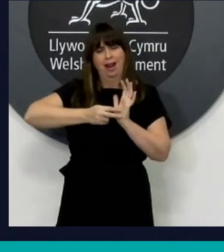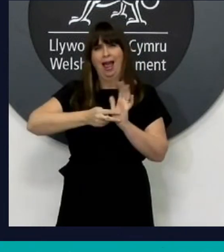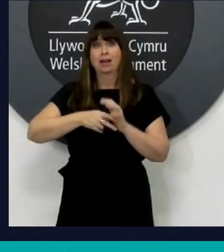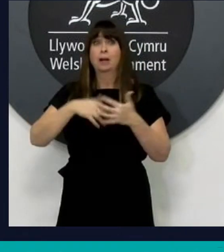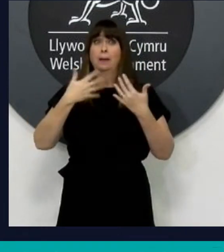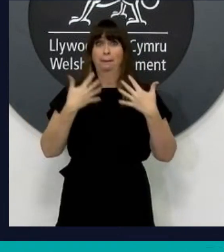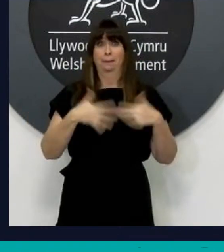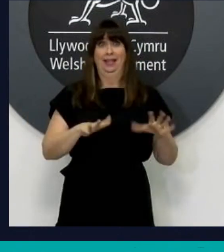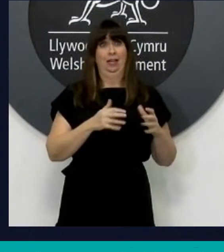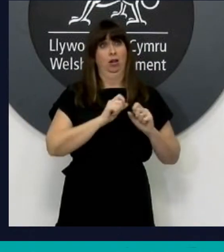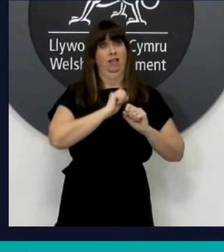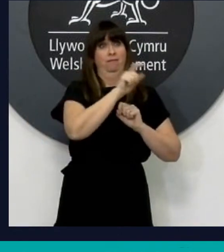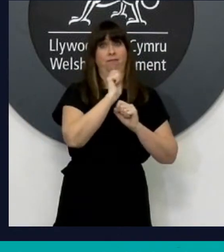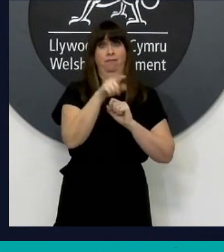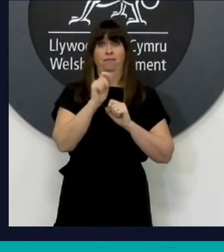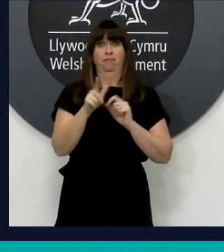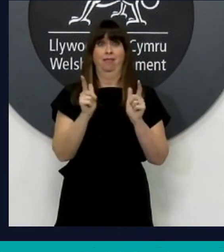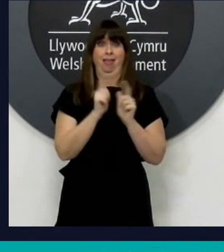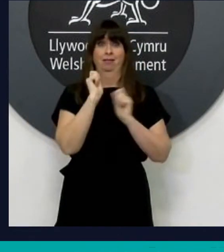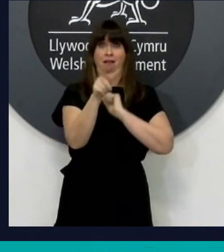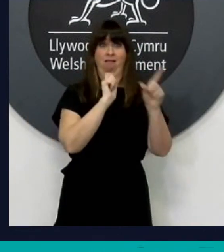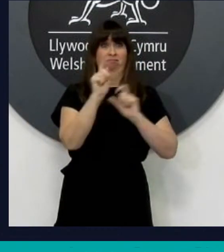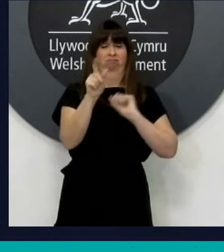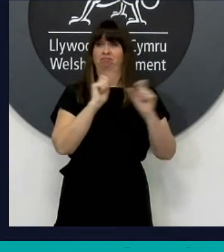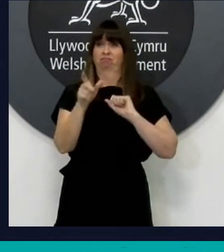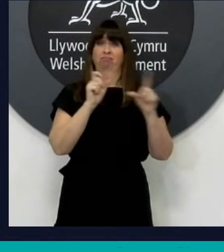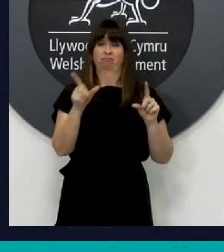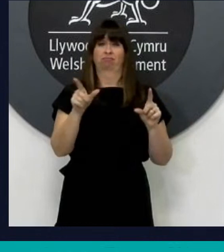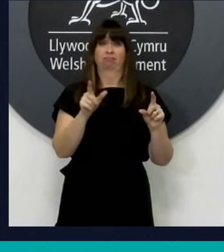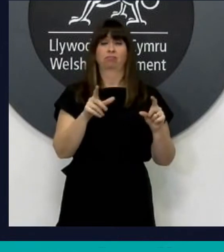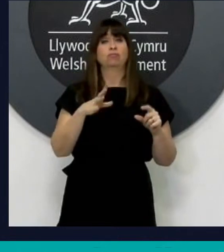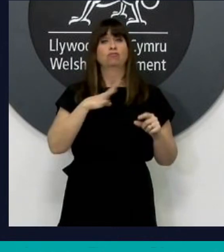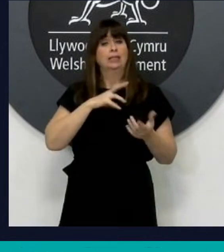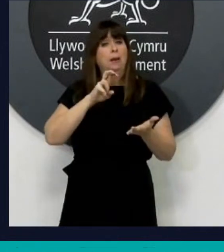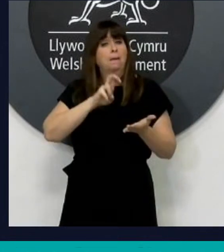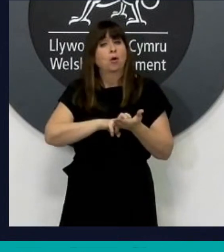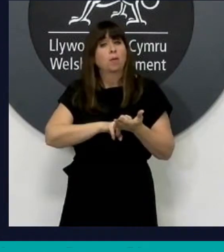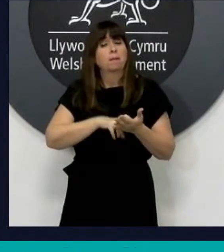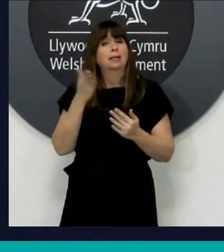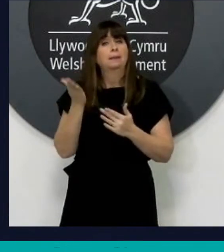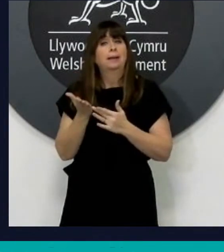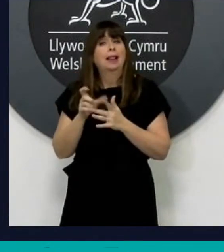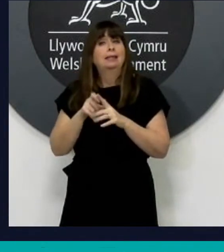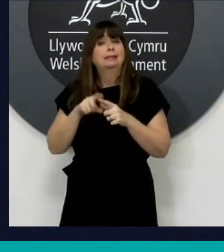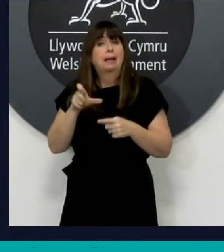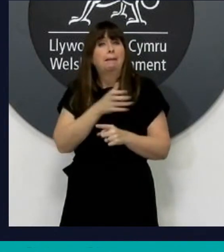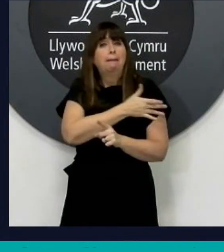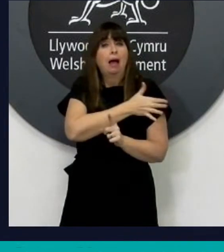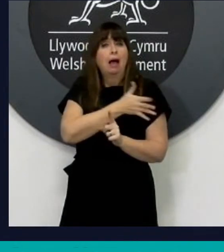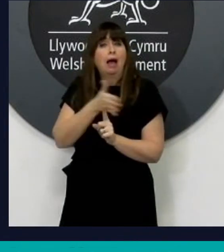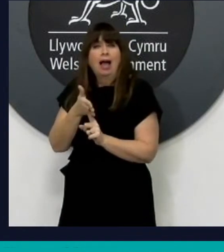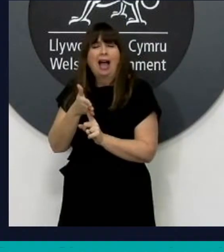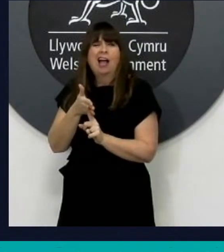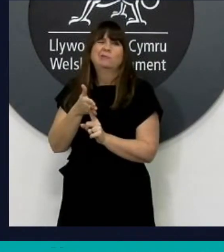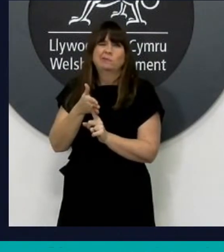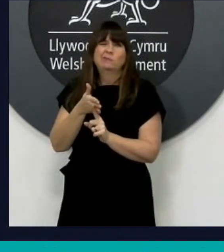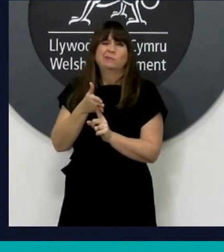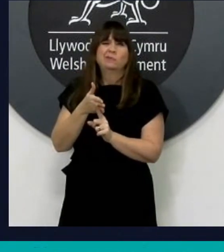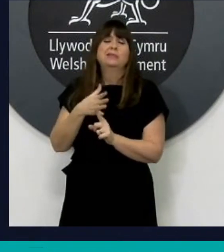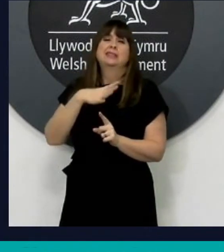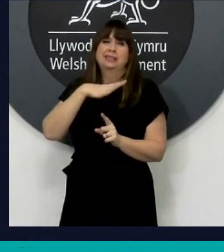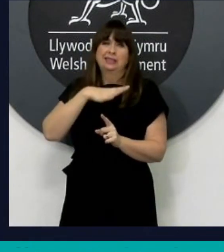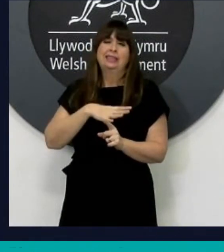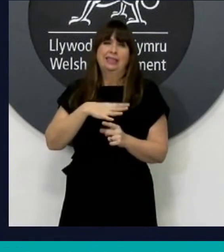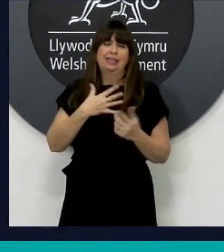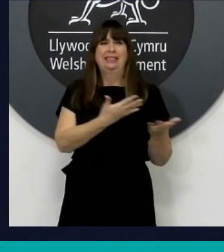letters have already gone out right up to the middle of December. So it's a really important point that we will need a real call